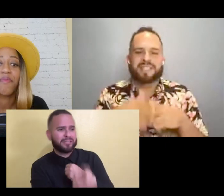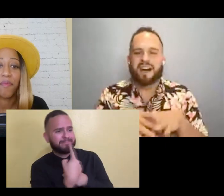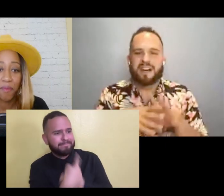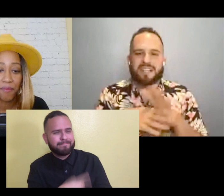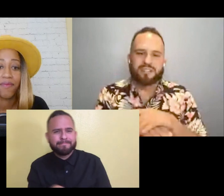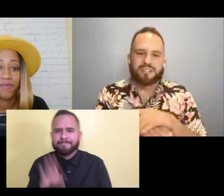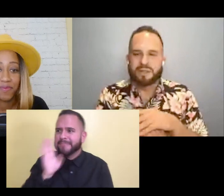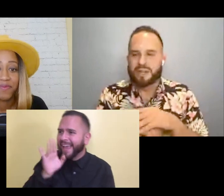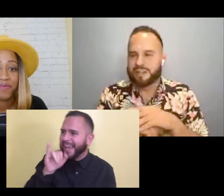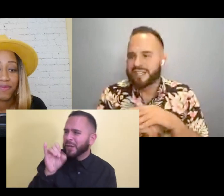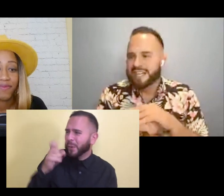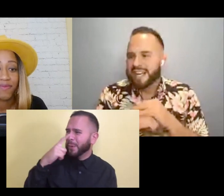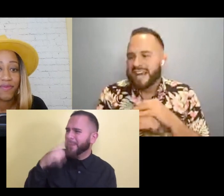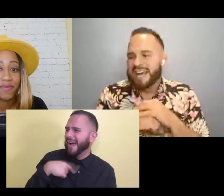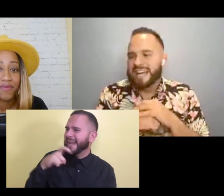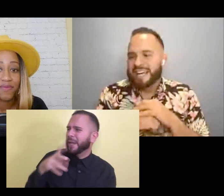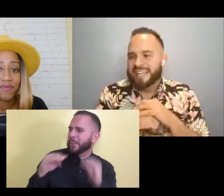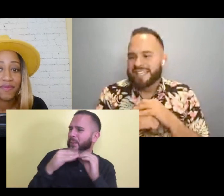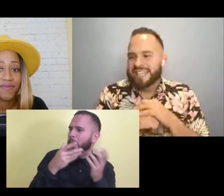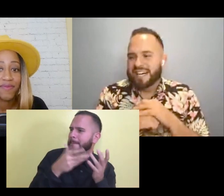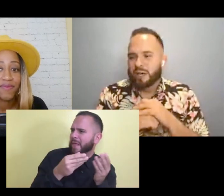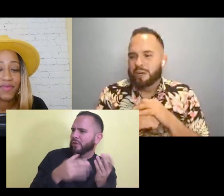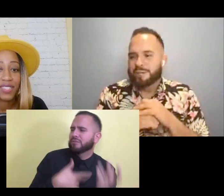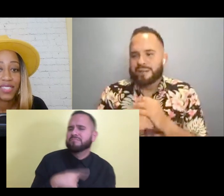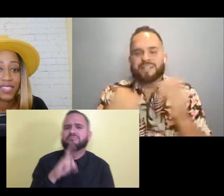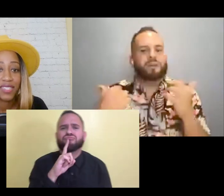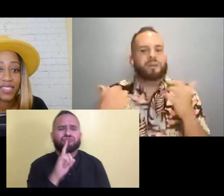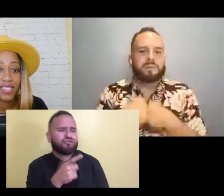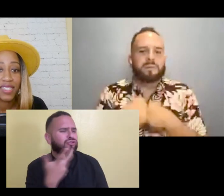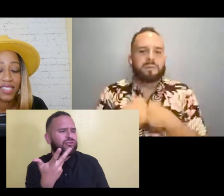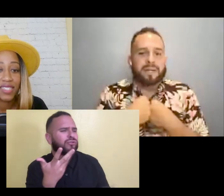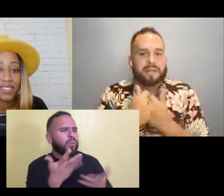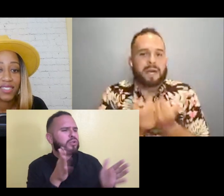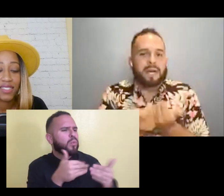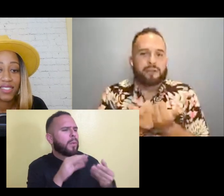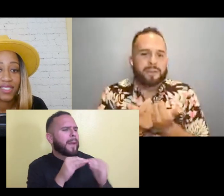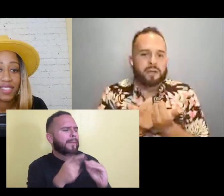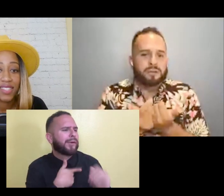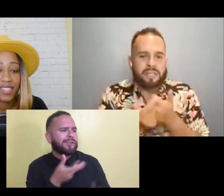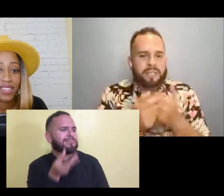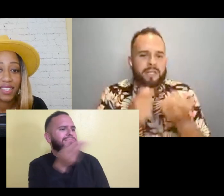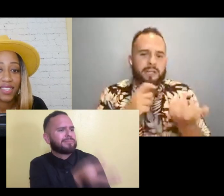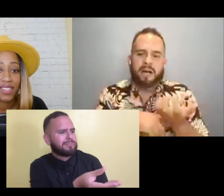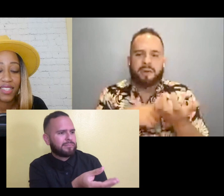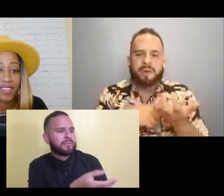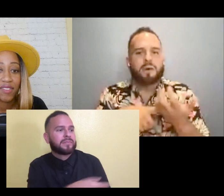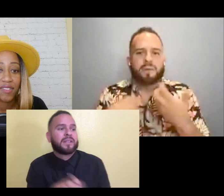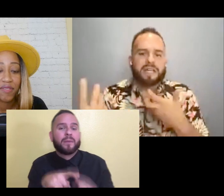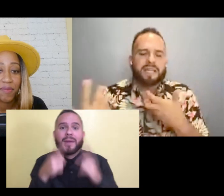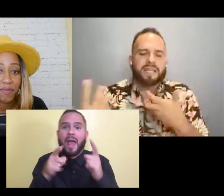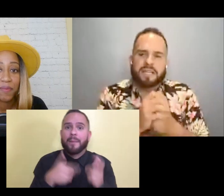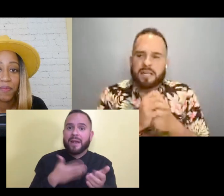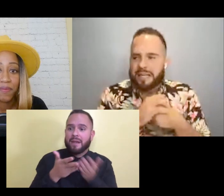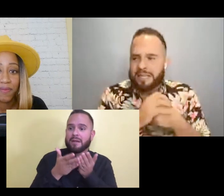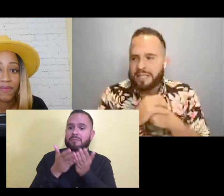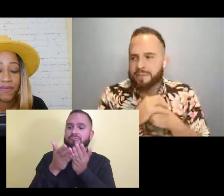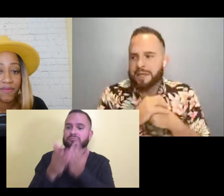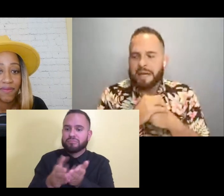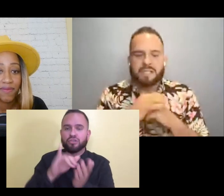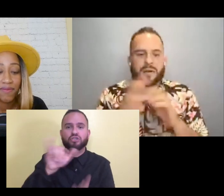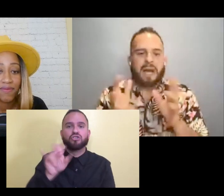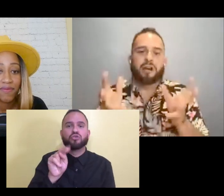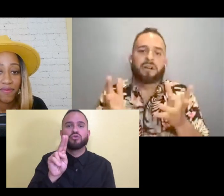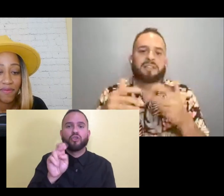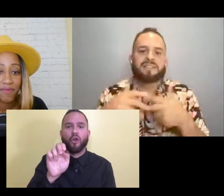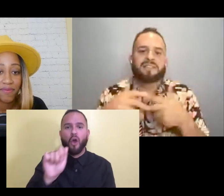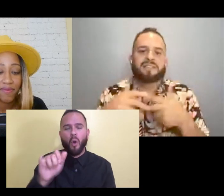just docked in Juneau, and I was like, cool, I'm getting ready to kind of do my own thing. I have my phone ready in case anybody needs me. And so